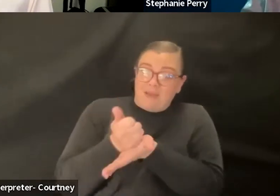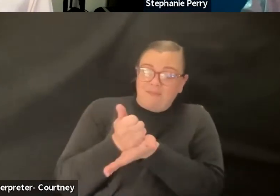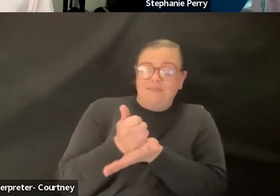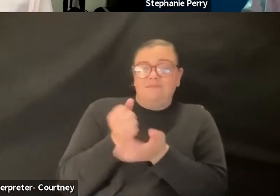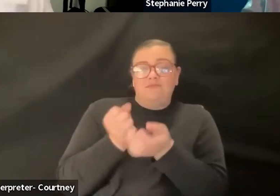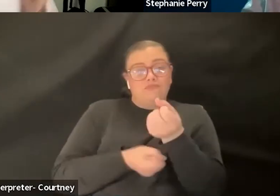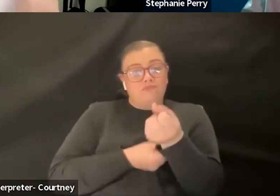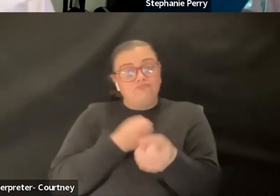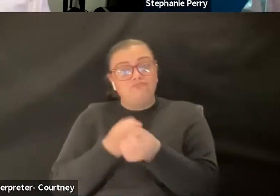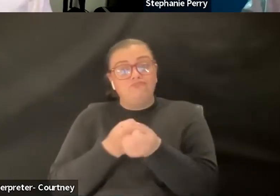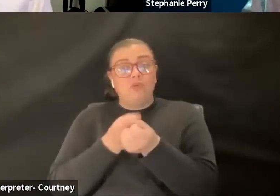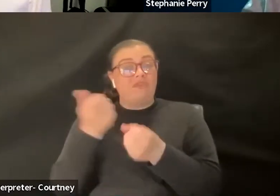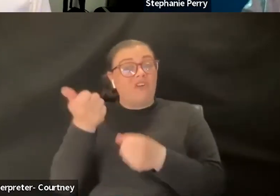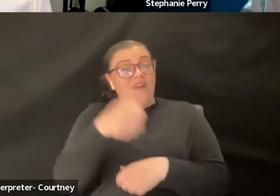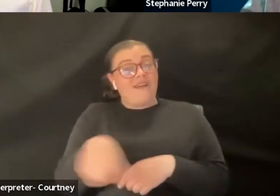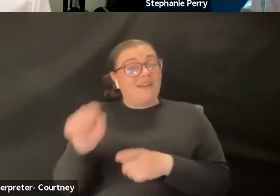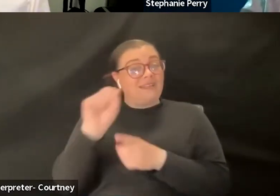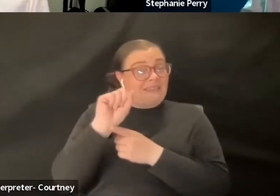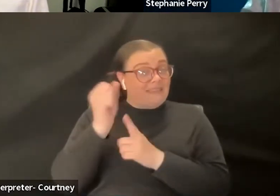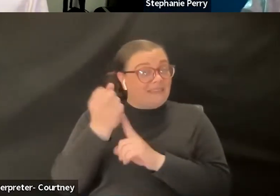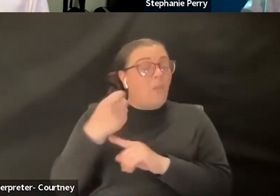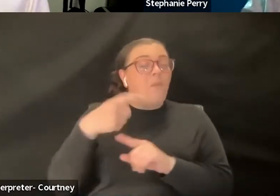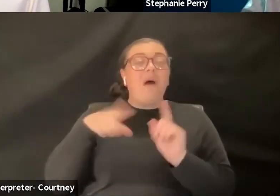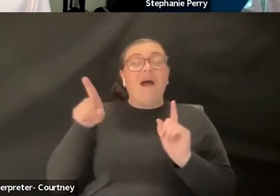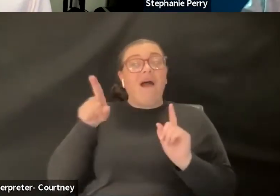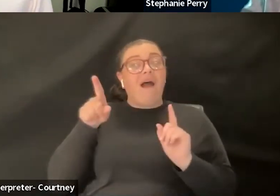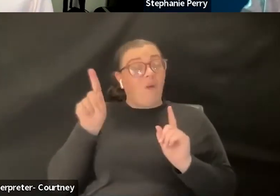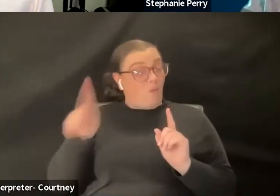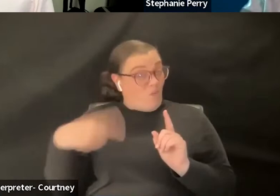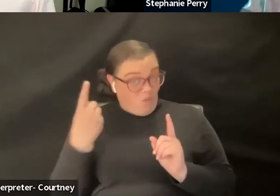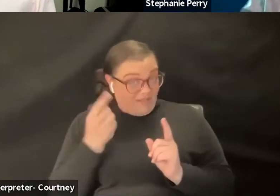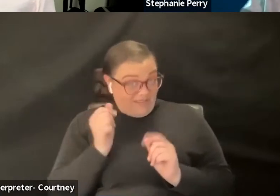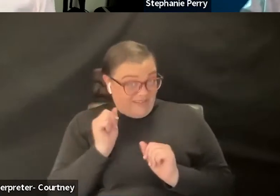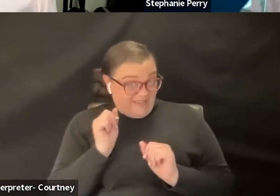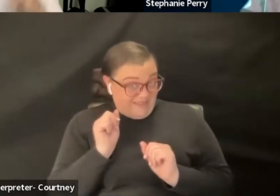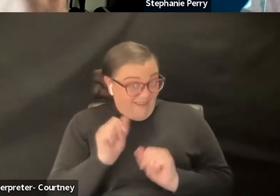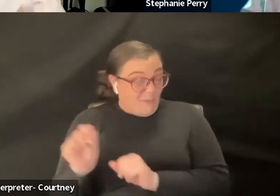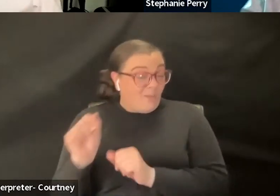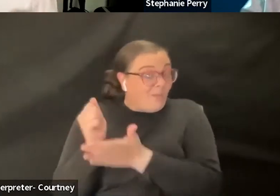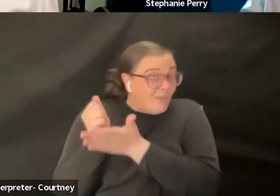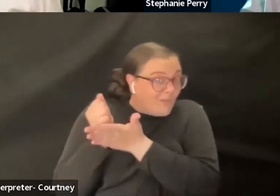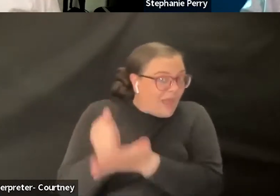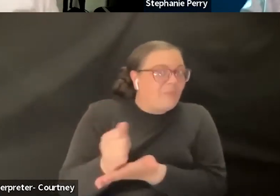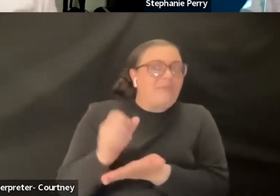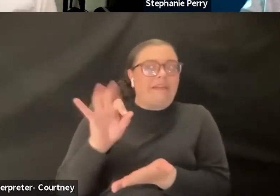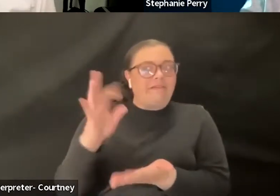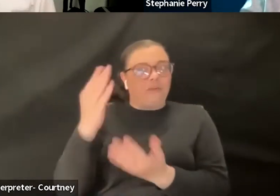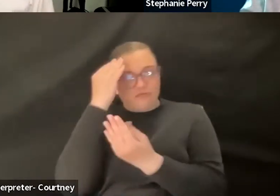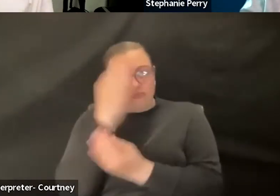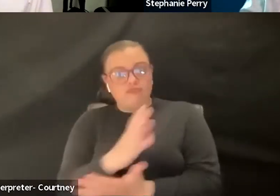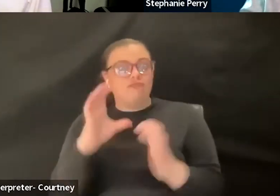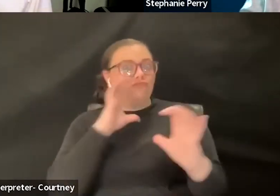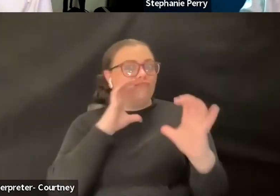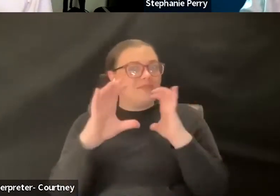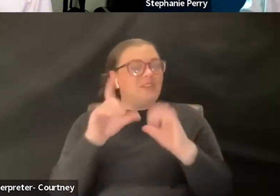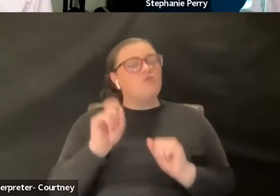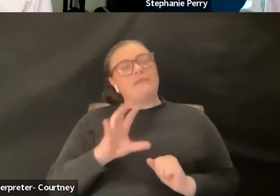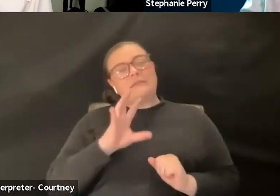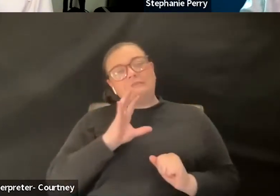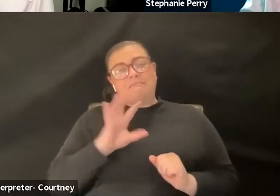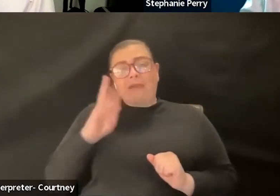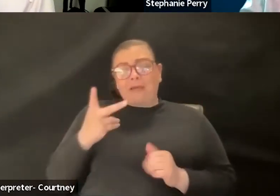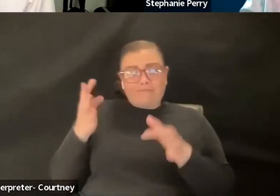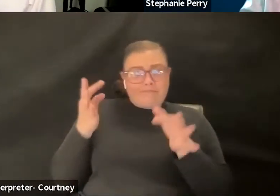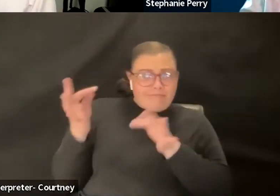any scenario, but they can only do that if they know what's going on. So, being willing to speak up and just as